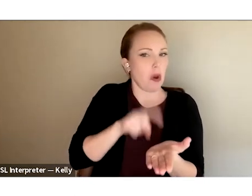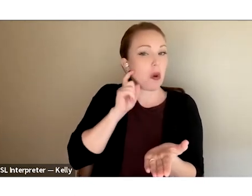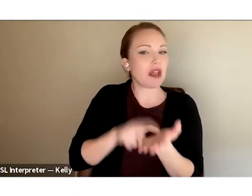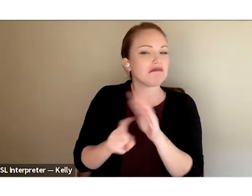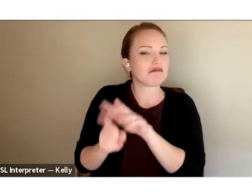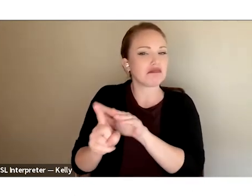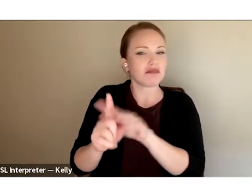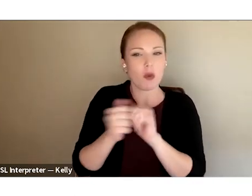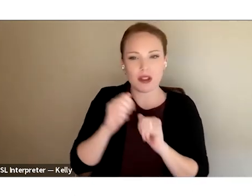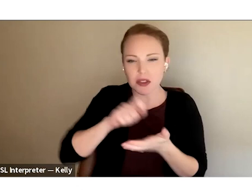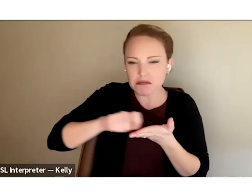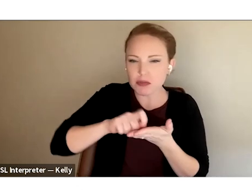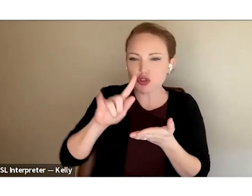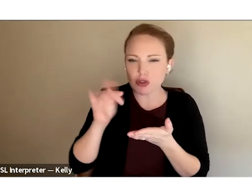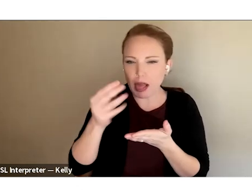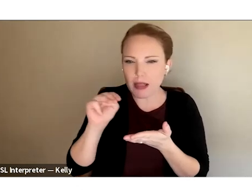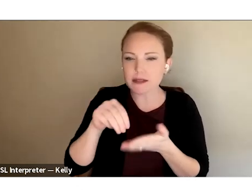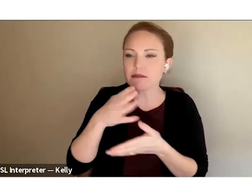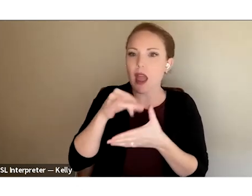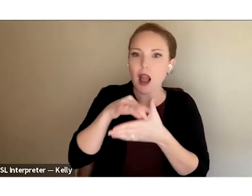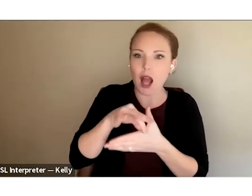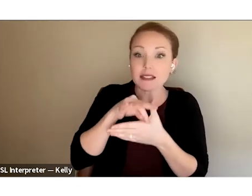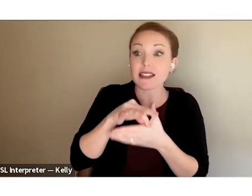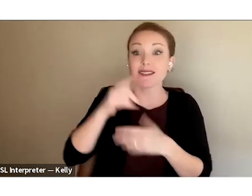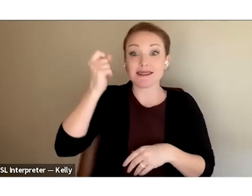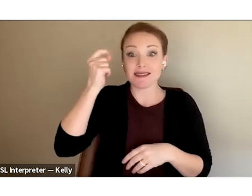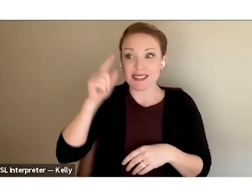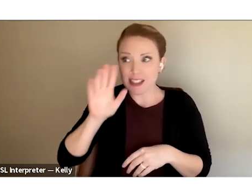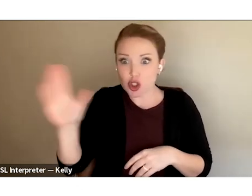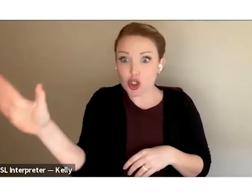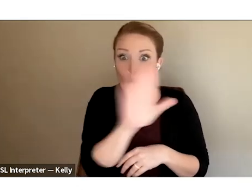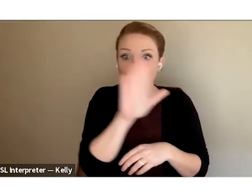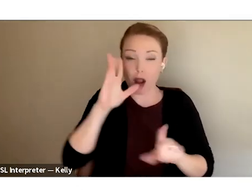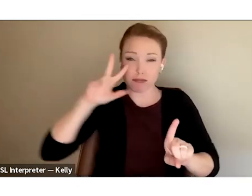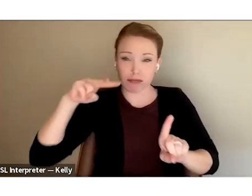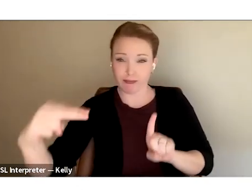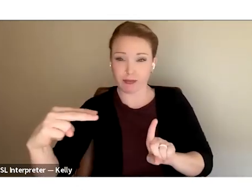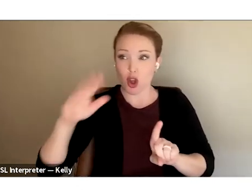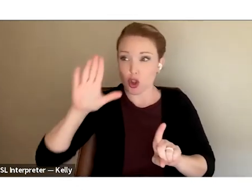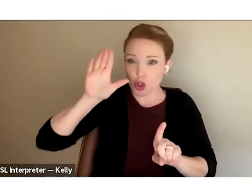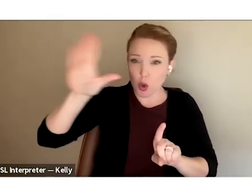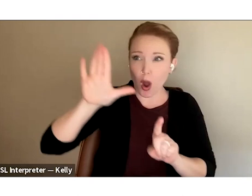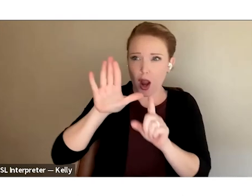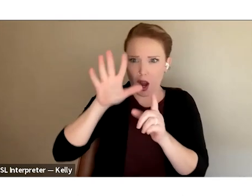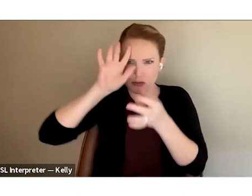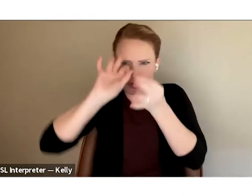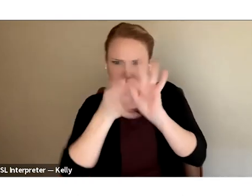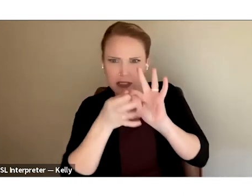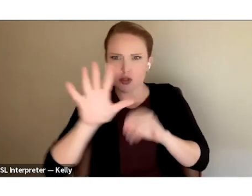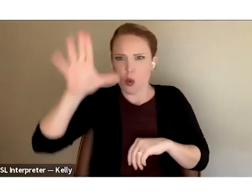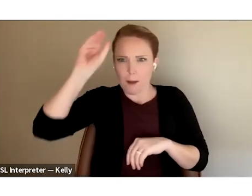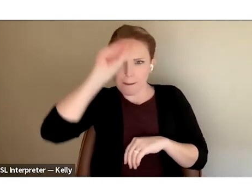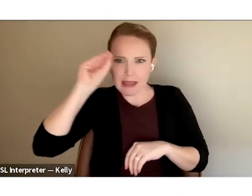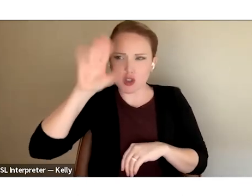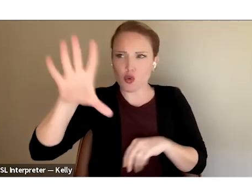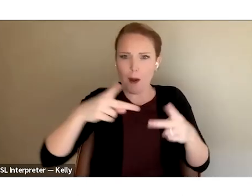and producing content is the influence of our positionality and the ways that our